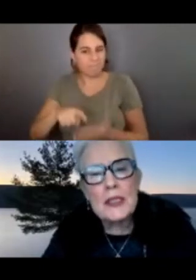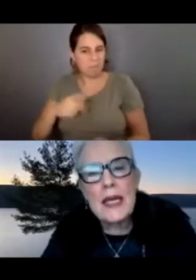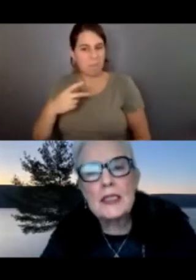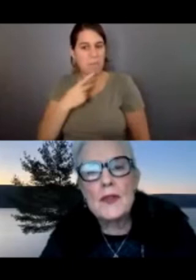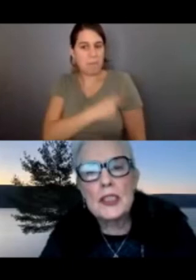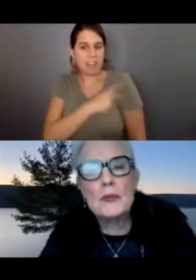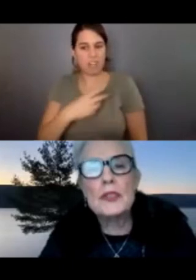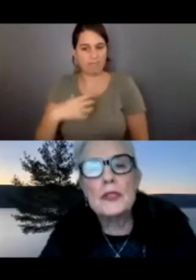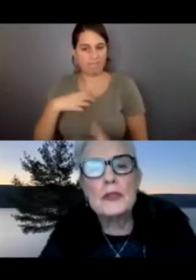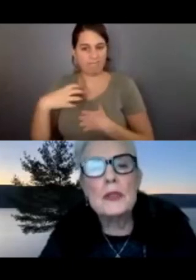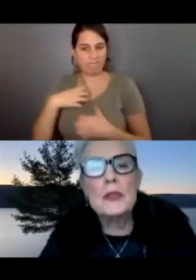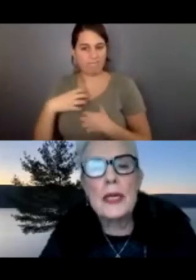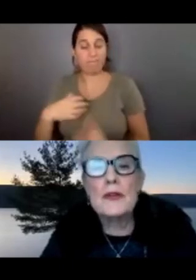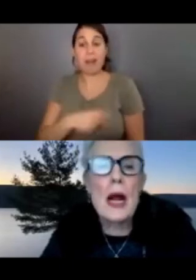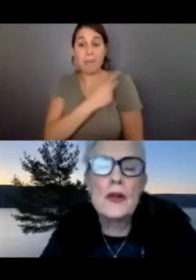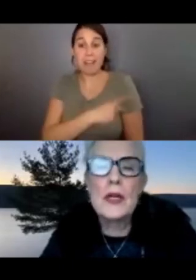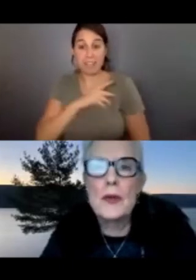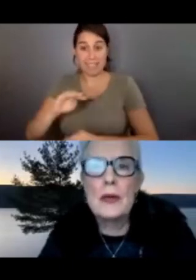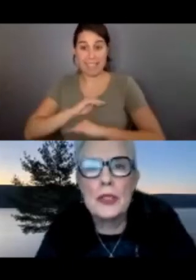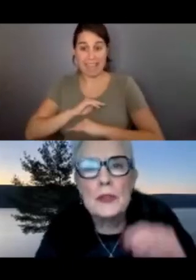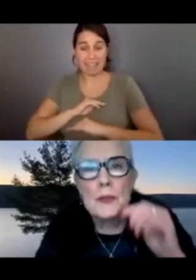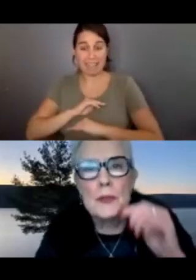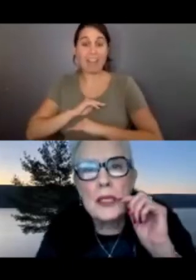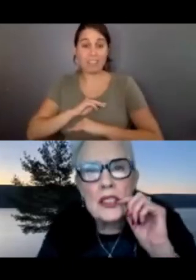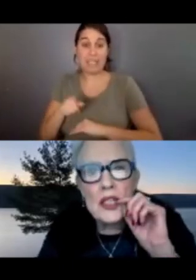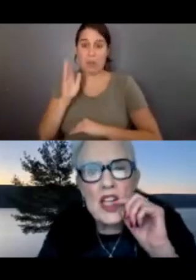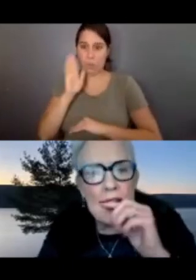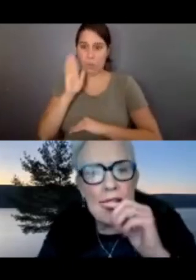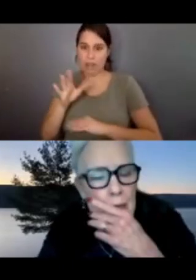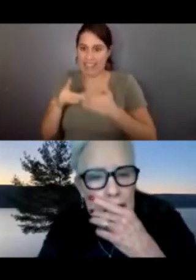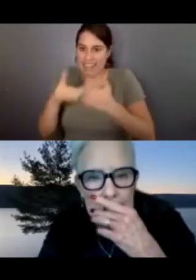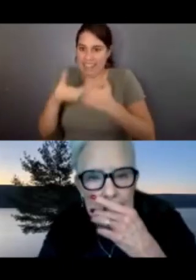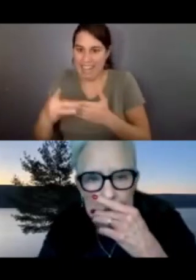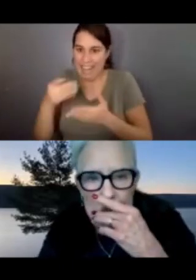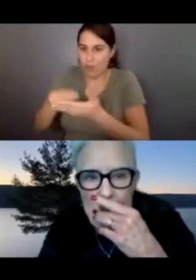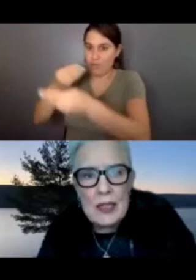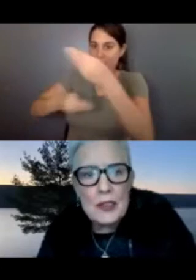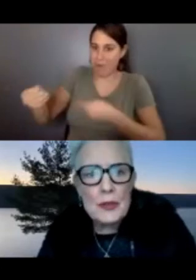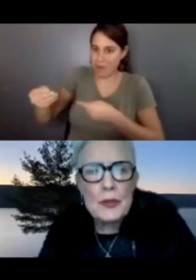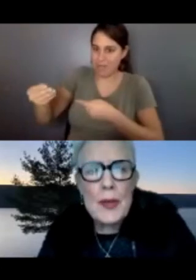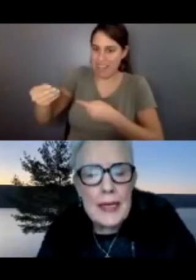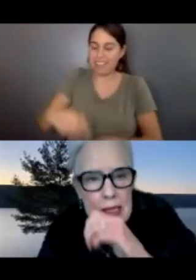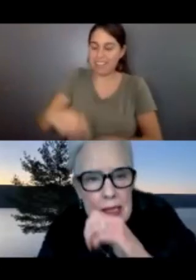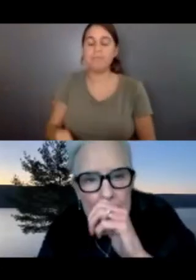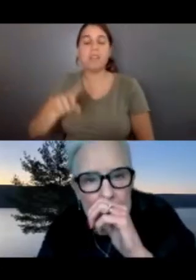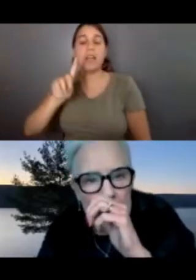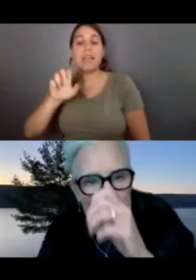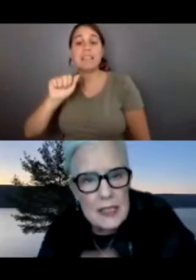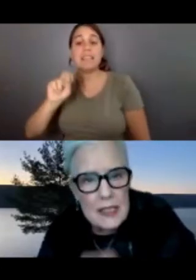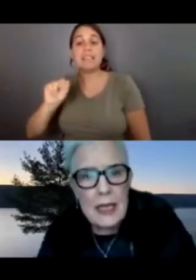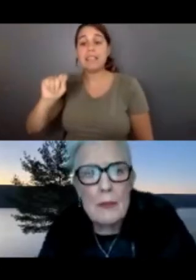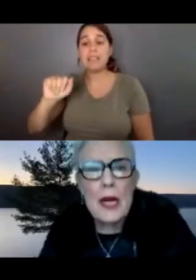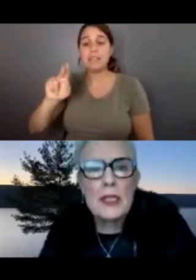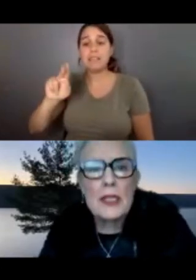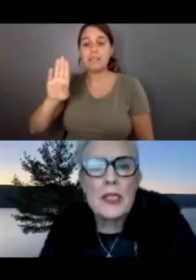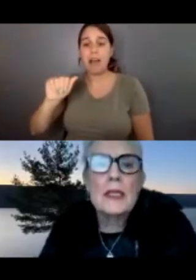patient satisfaction was soon to be a driver in reimbursement. So Dean Taubman asked me to create something as part of this